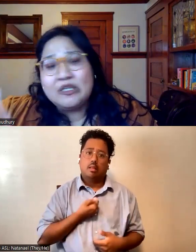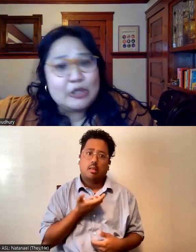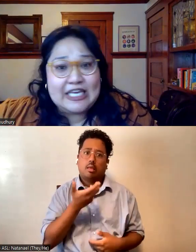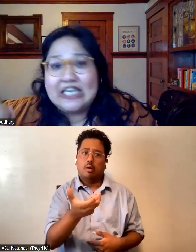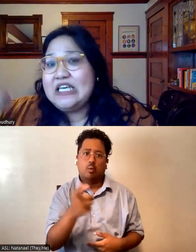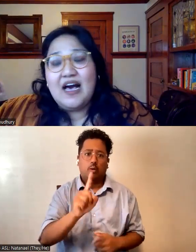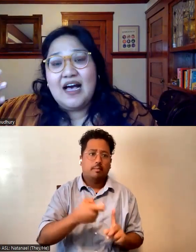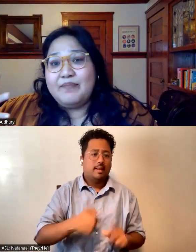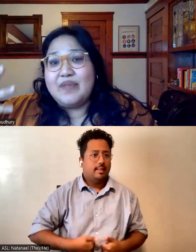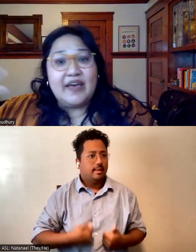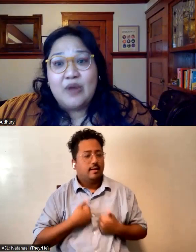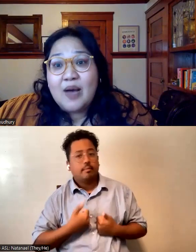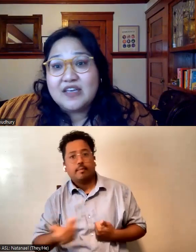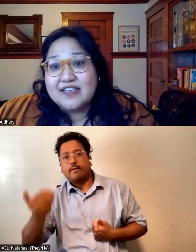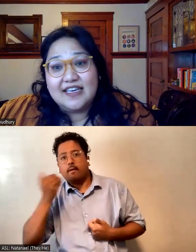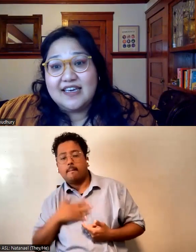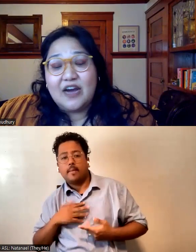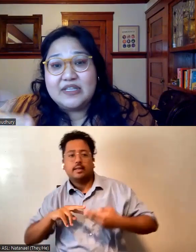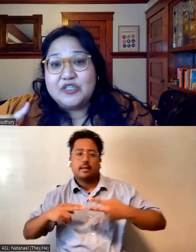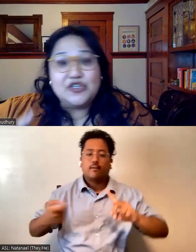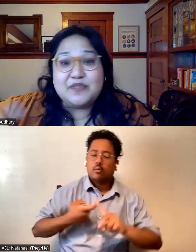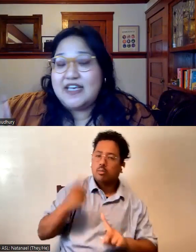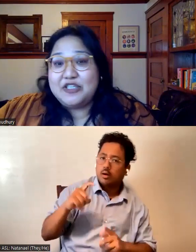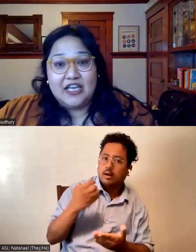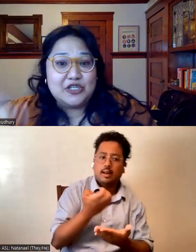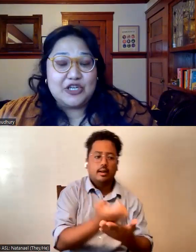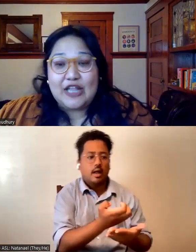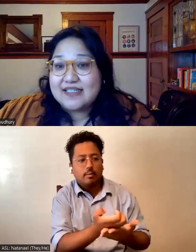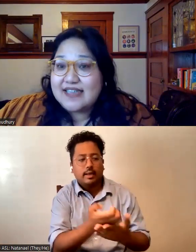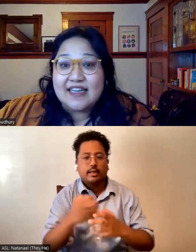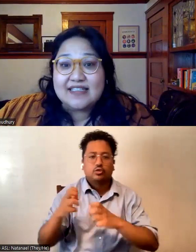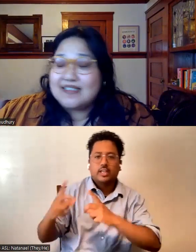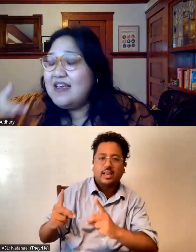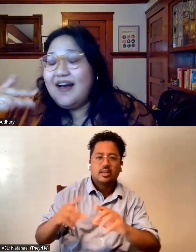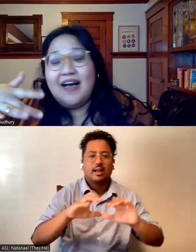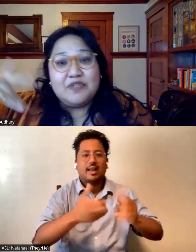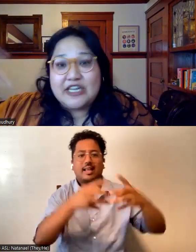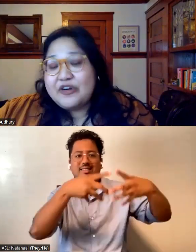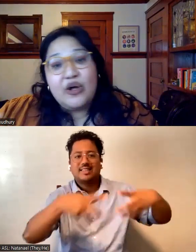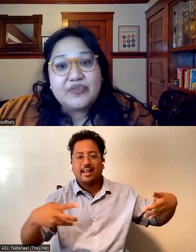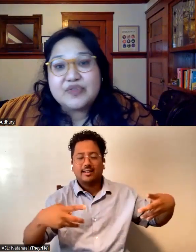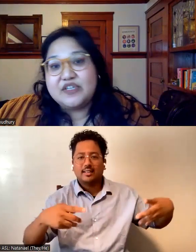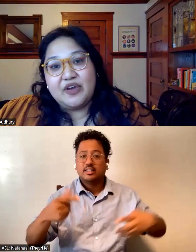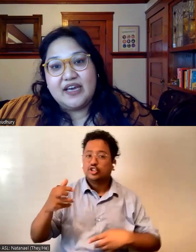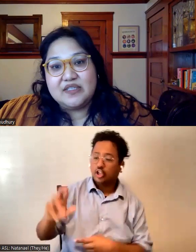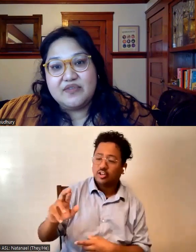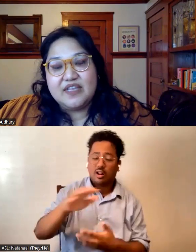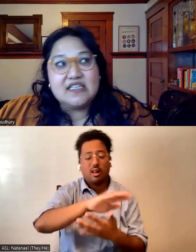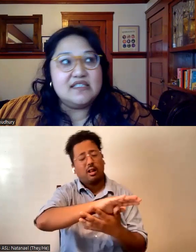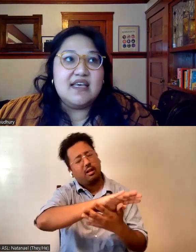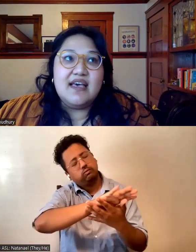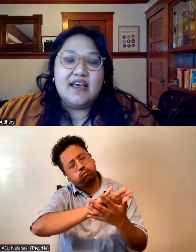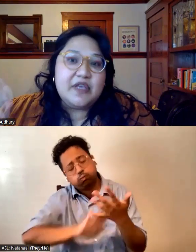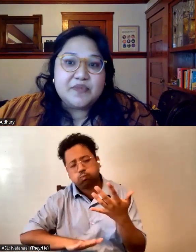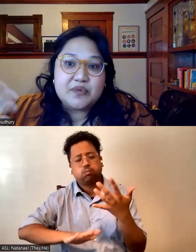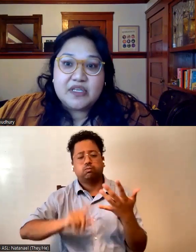locationally, politically, economically, our relationship to education and class status, gender, and all of those different kinds of